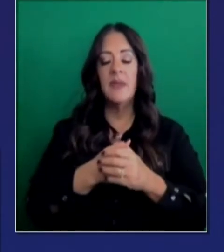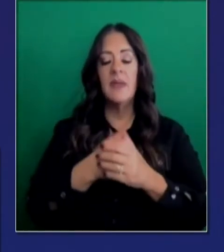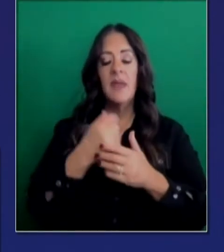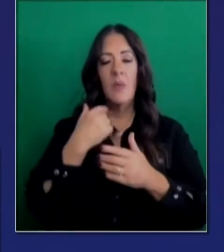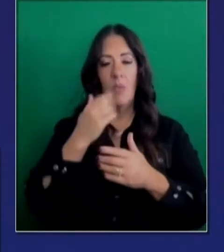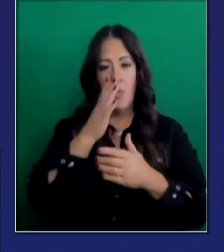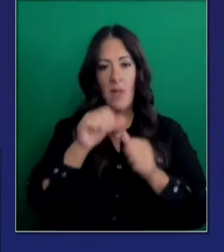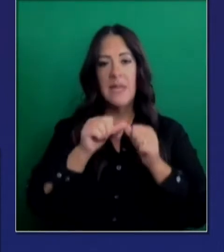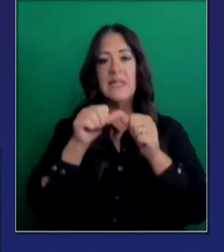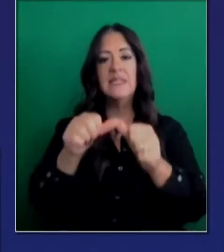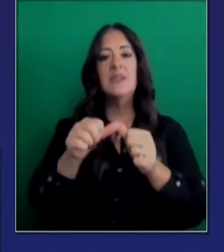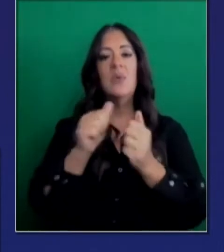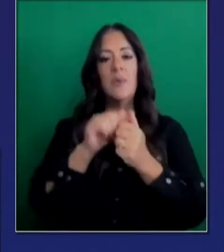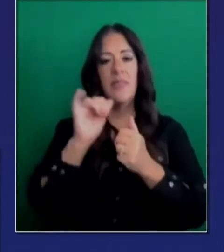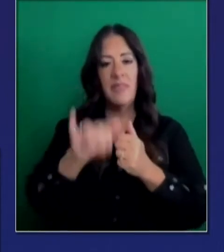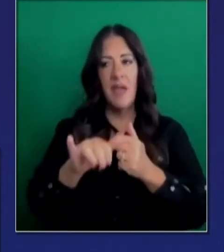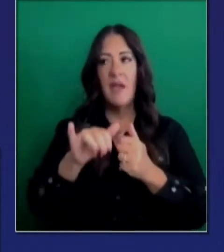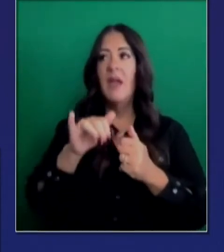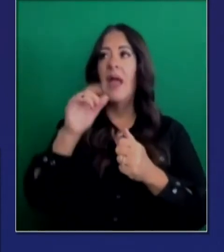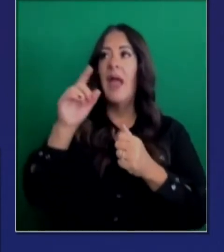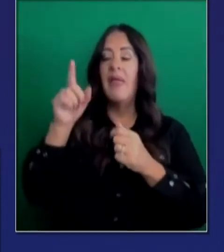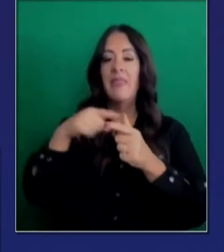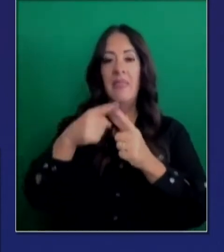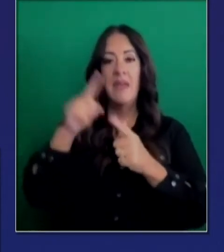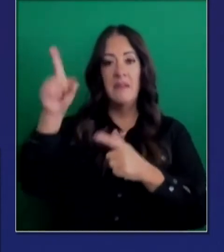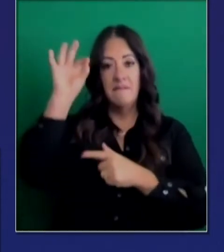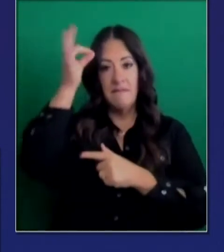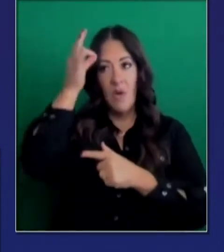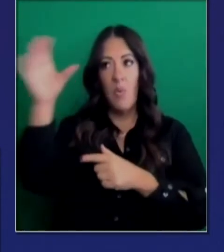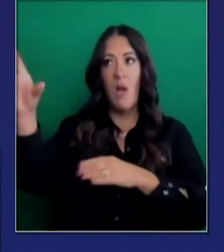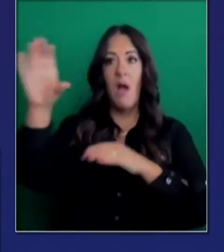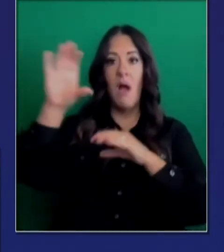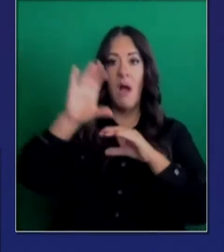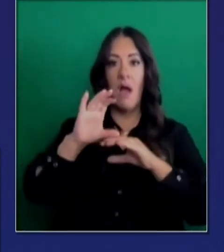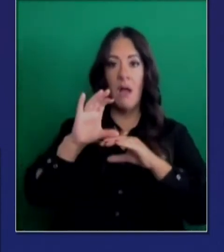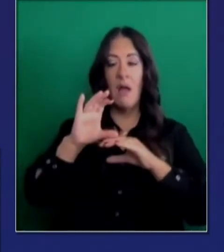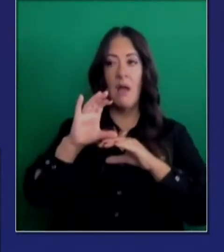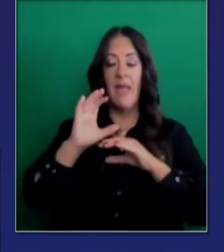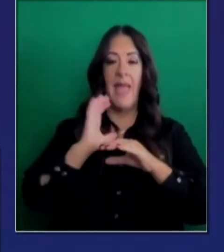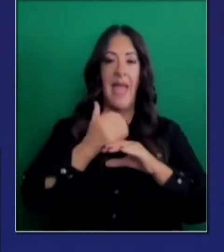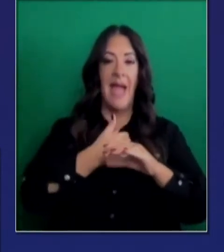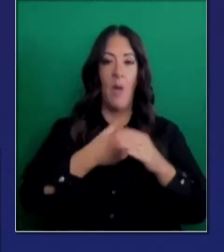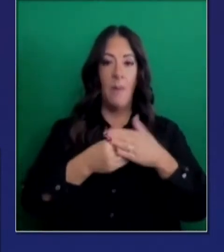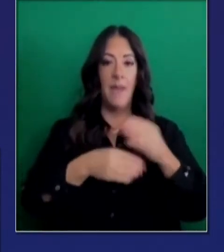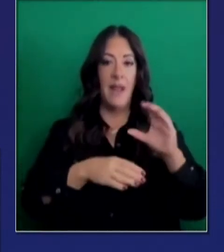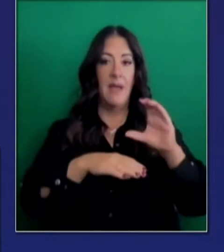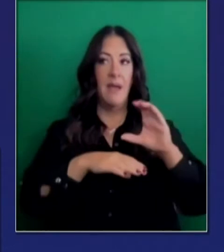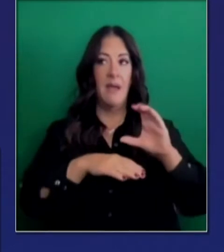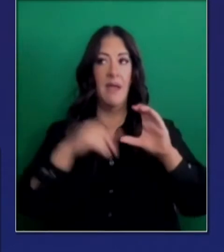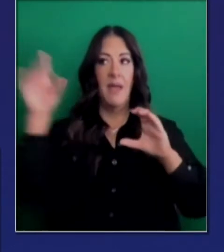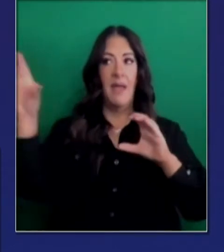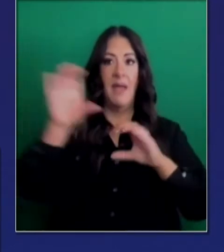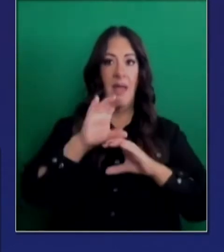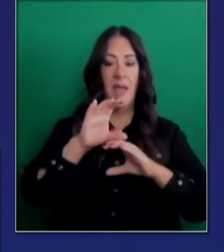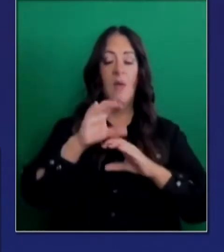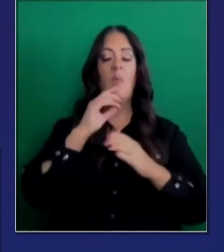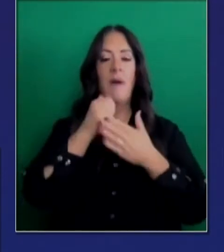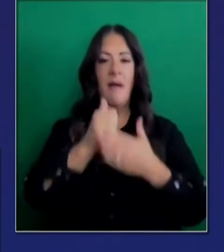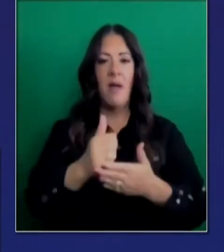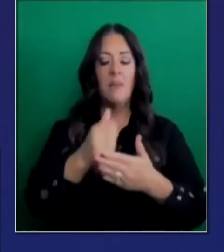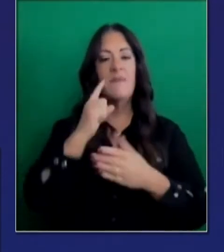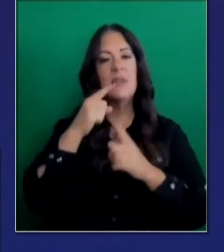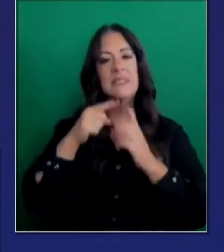federal government that was identified not only for the state, but also for counties like LA in particular, with direct